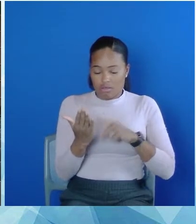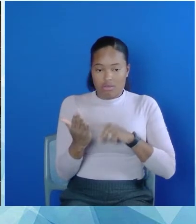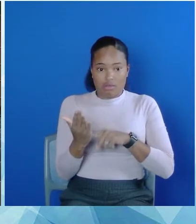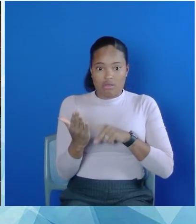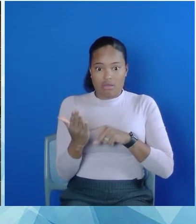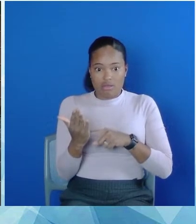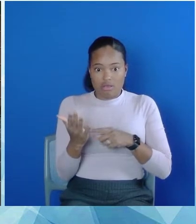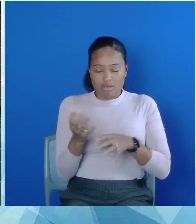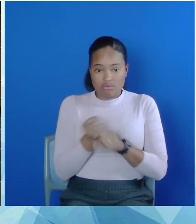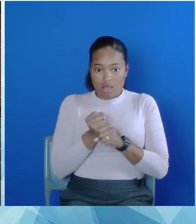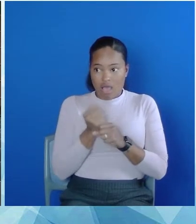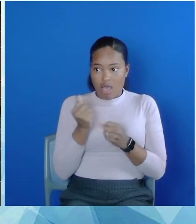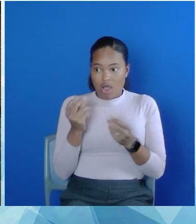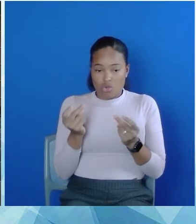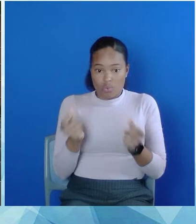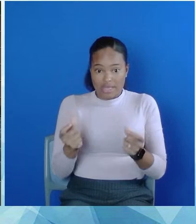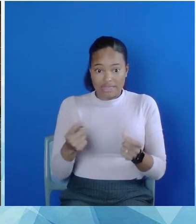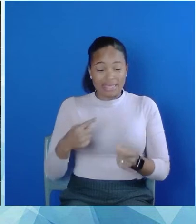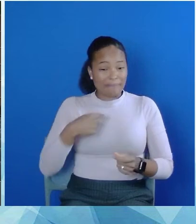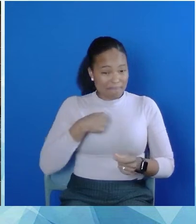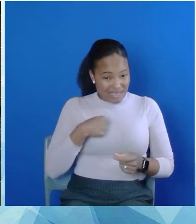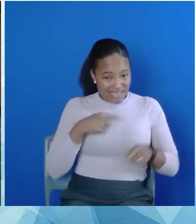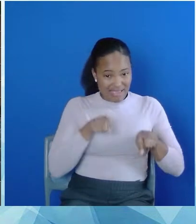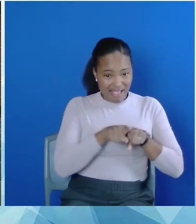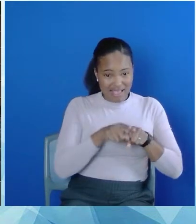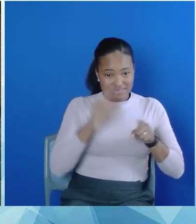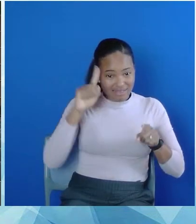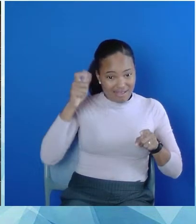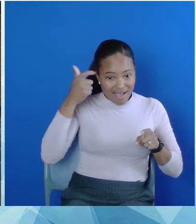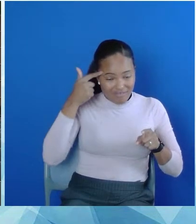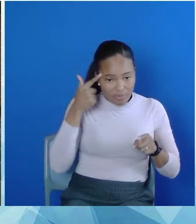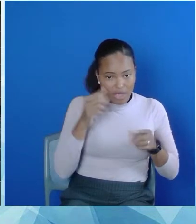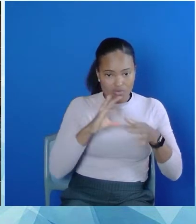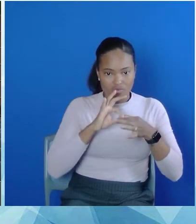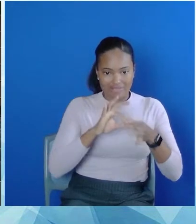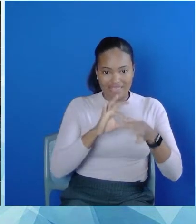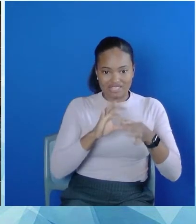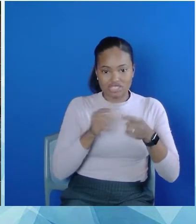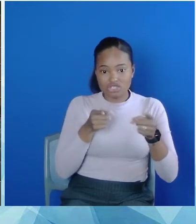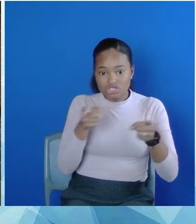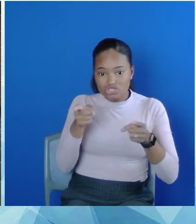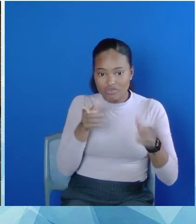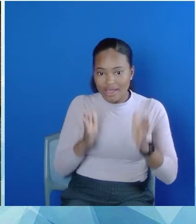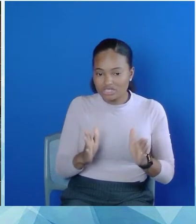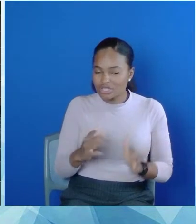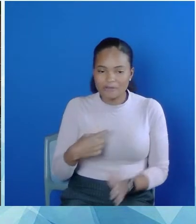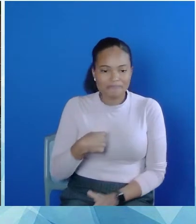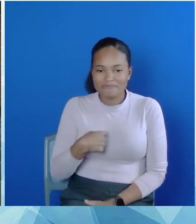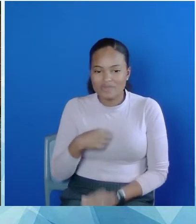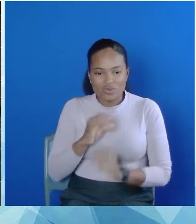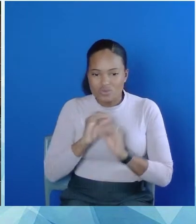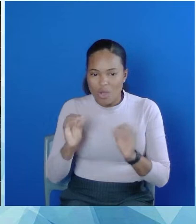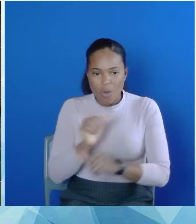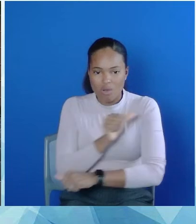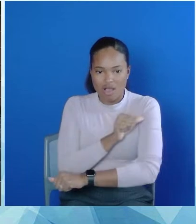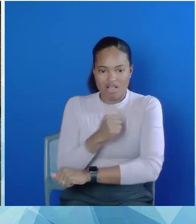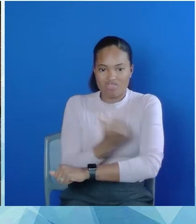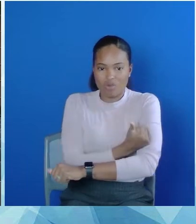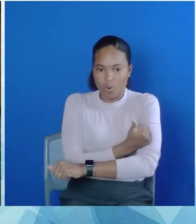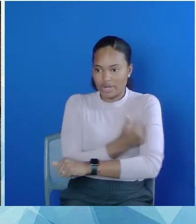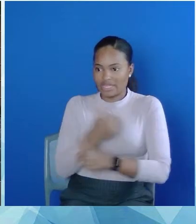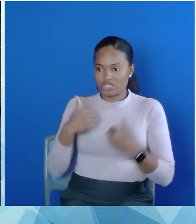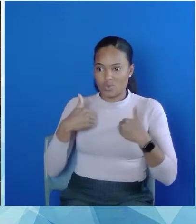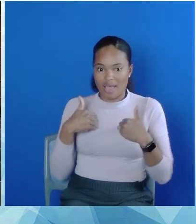I, as the government relations director, really do not have the authority to take an official position about